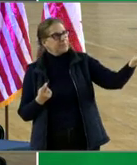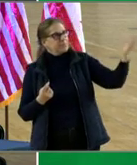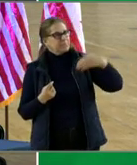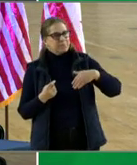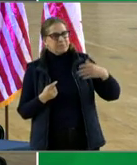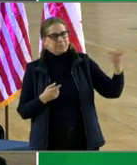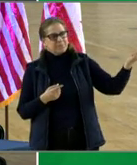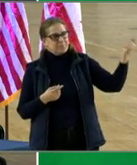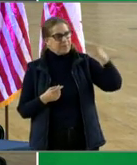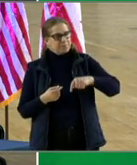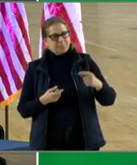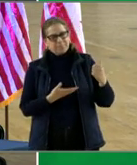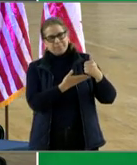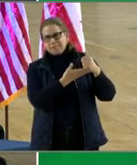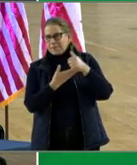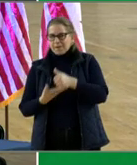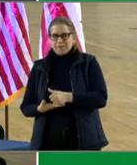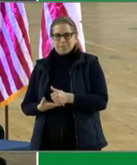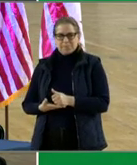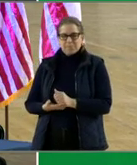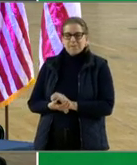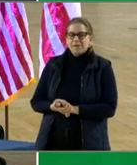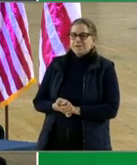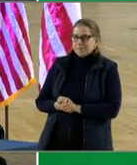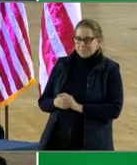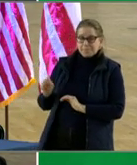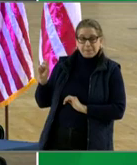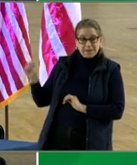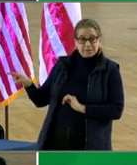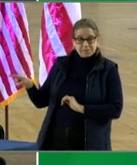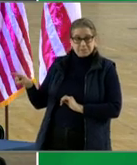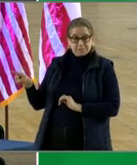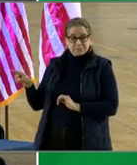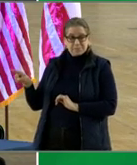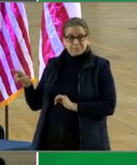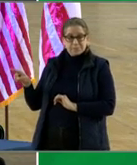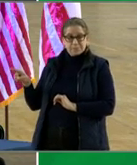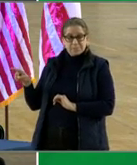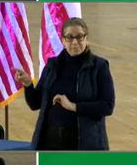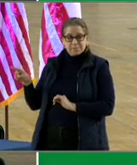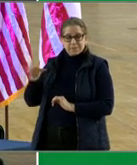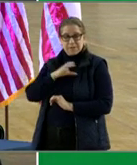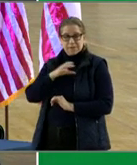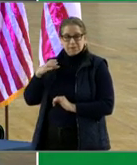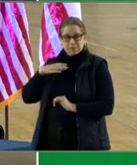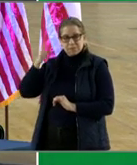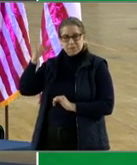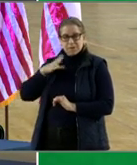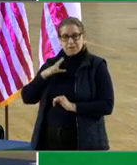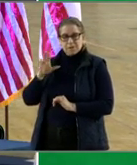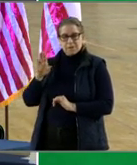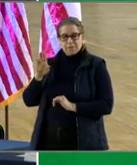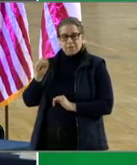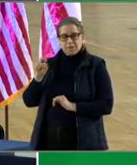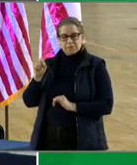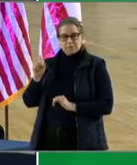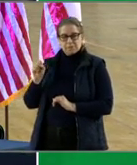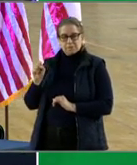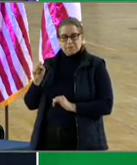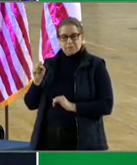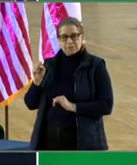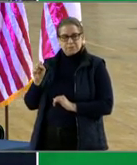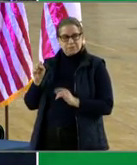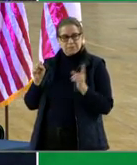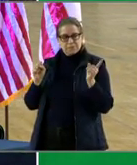I know this was touched on earlier, but this is phrased a little differently. Councilmember Bonds asks, aside from hospitals, what are the specific sites identified for